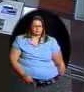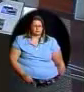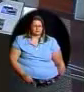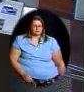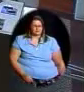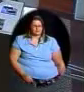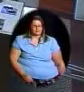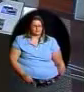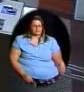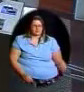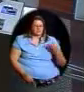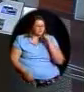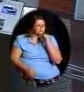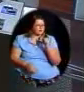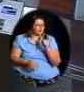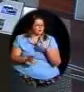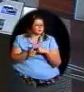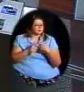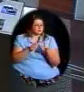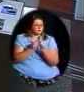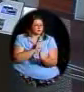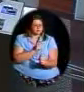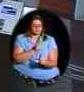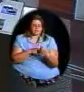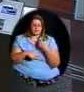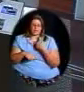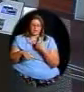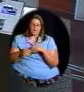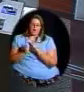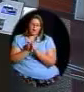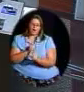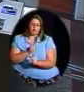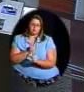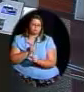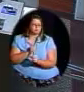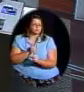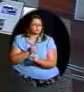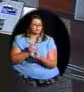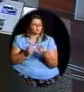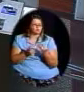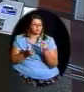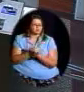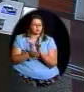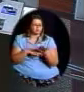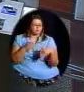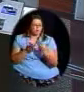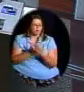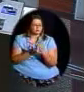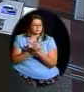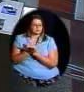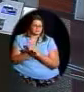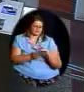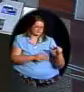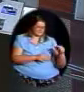None. I'd entertain a motion. Mr. Parker, I move that we approve all consent agenda items as listed.